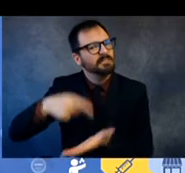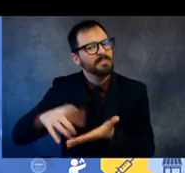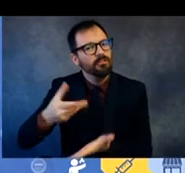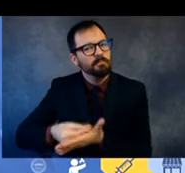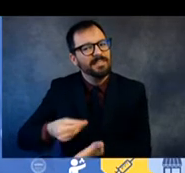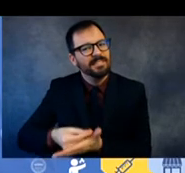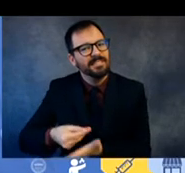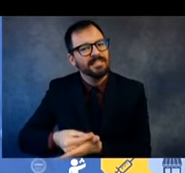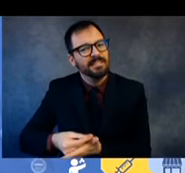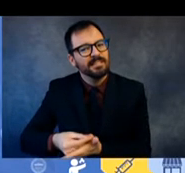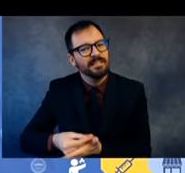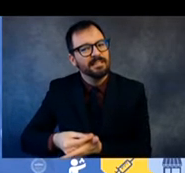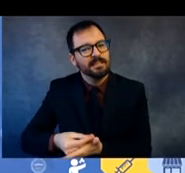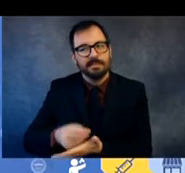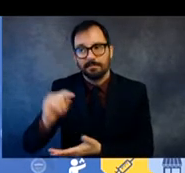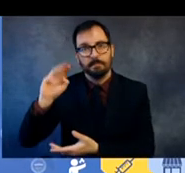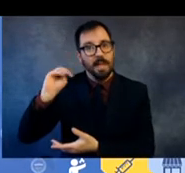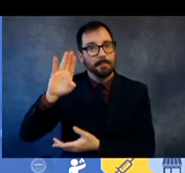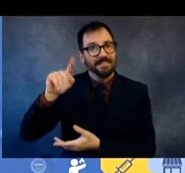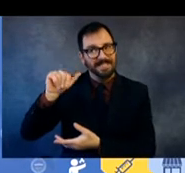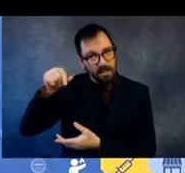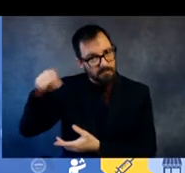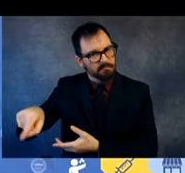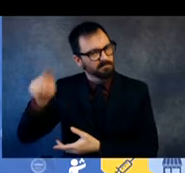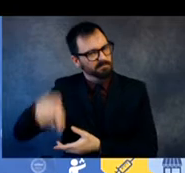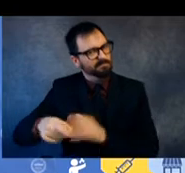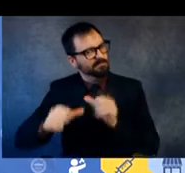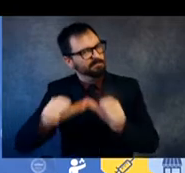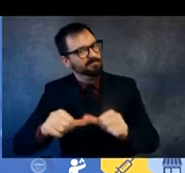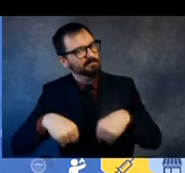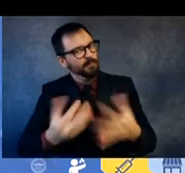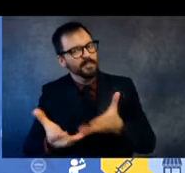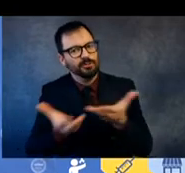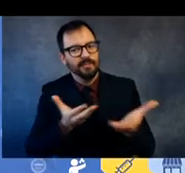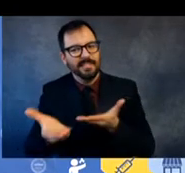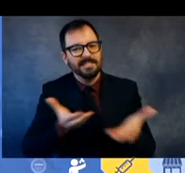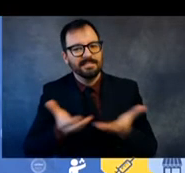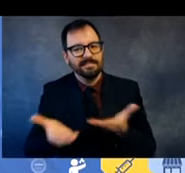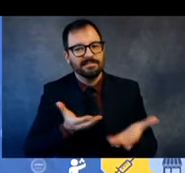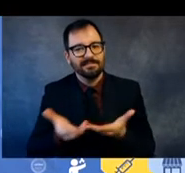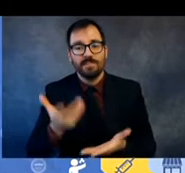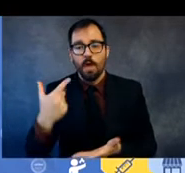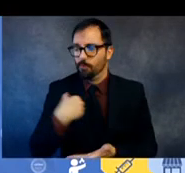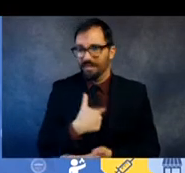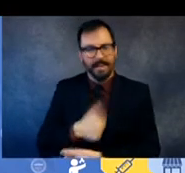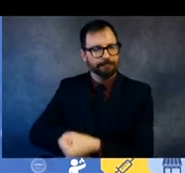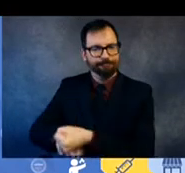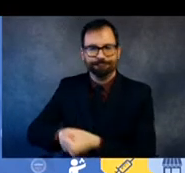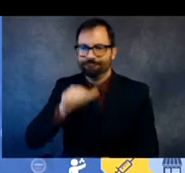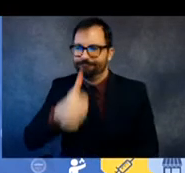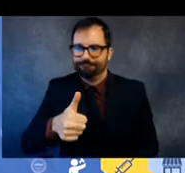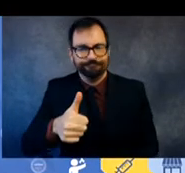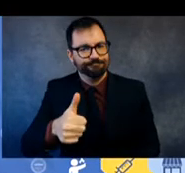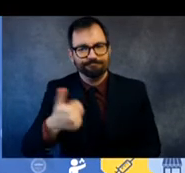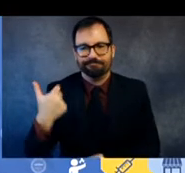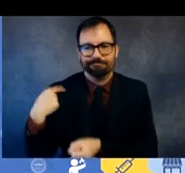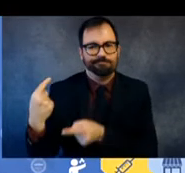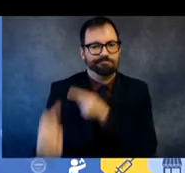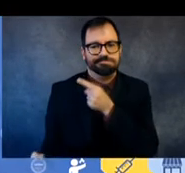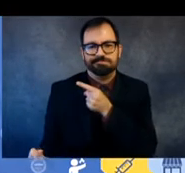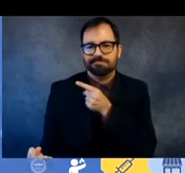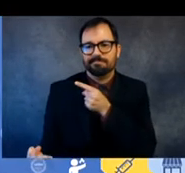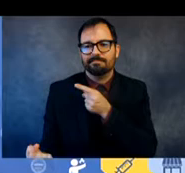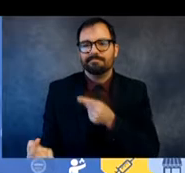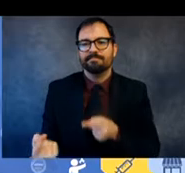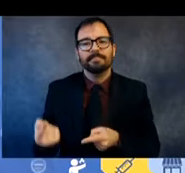money to the MBTA to provide services to the taxpayer. So we are in total opposition